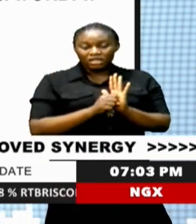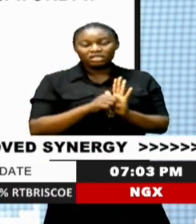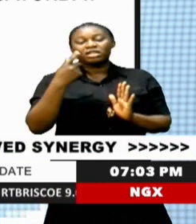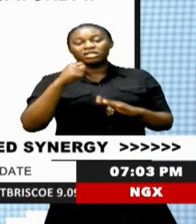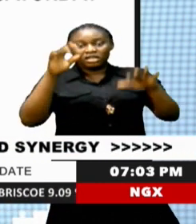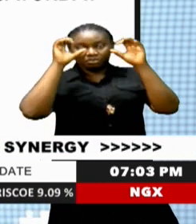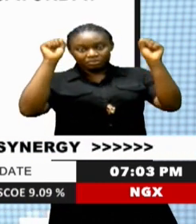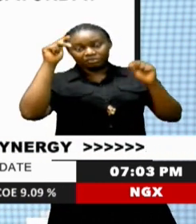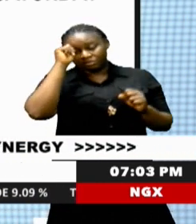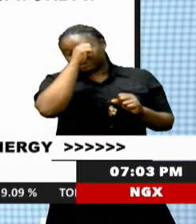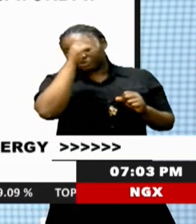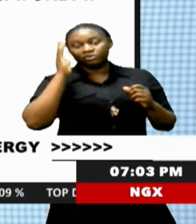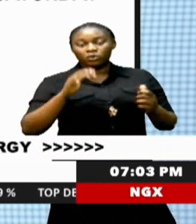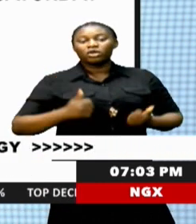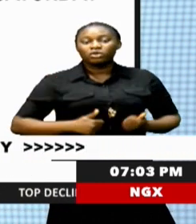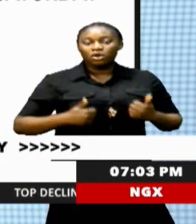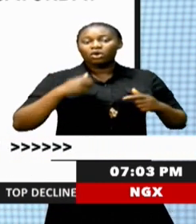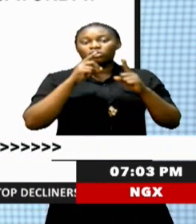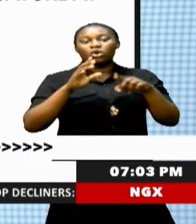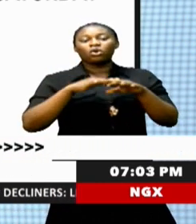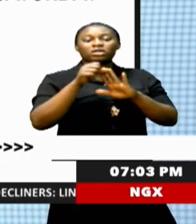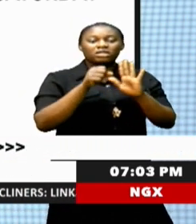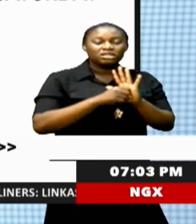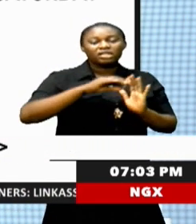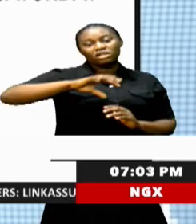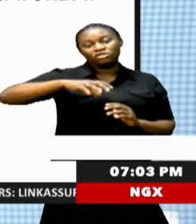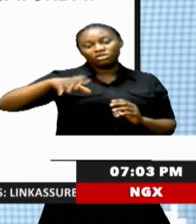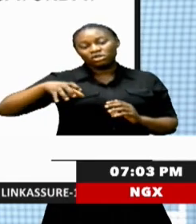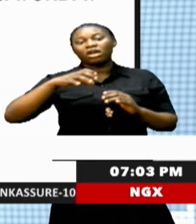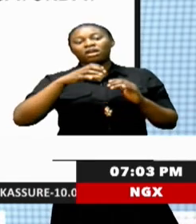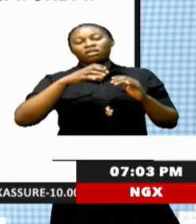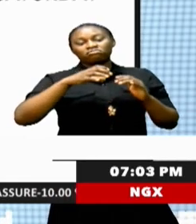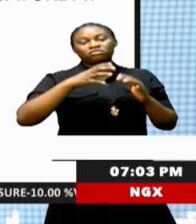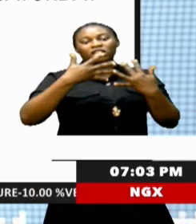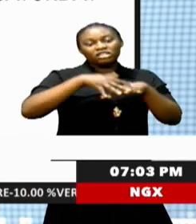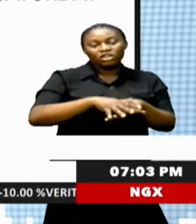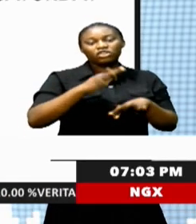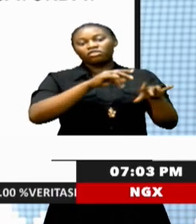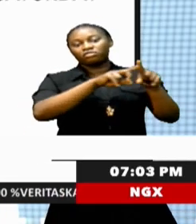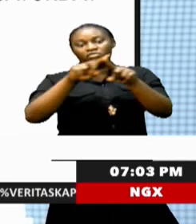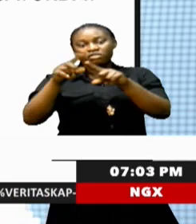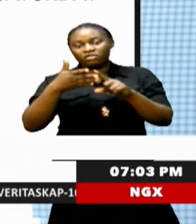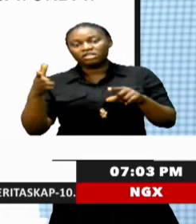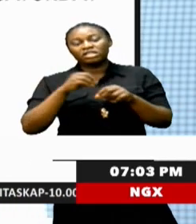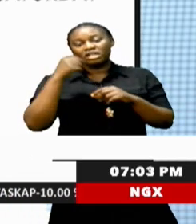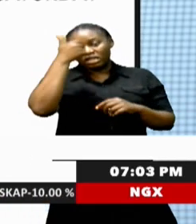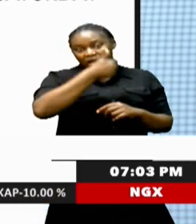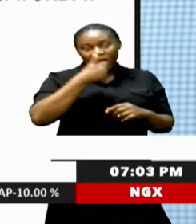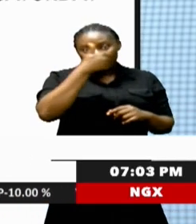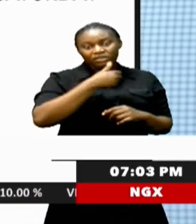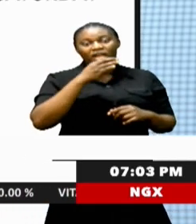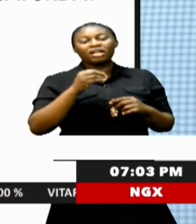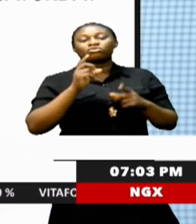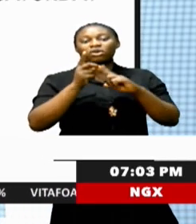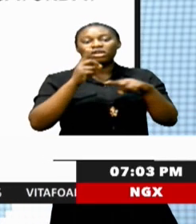Tinubu will address the meeting on the status of regional integration across various areas in Africa, highlighting the achievements and